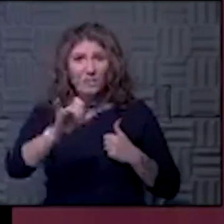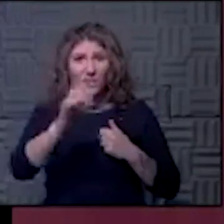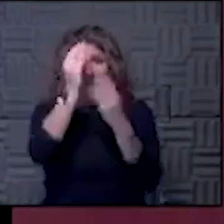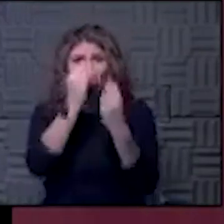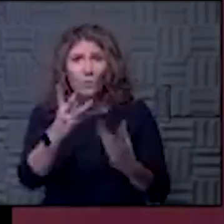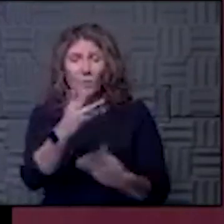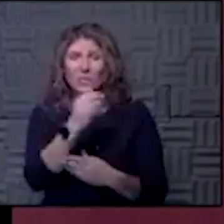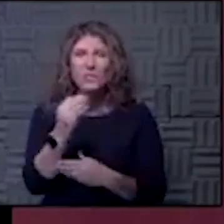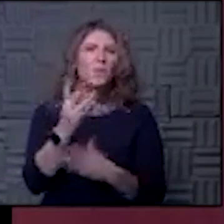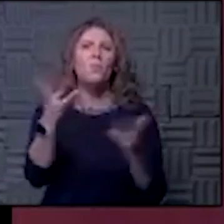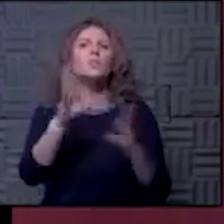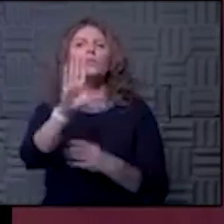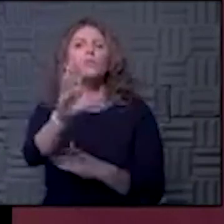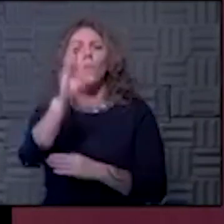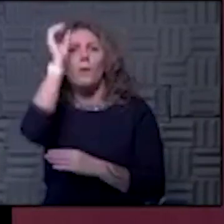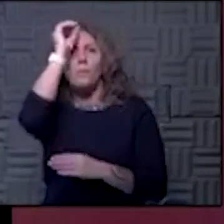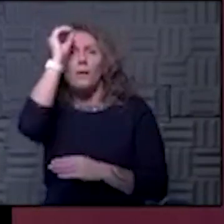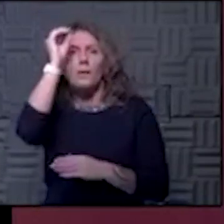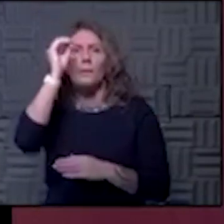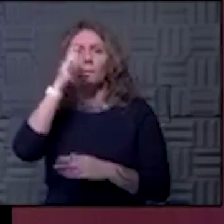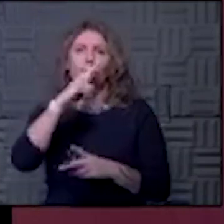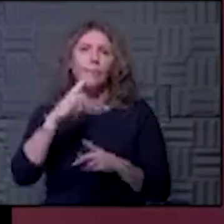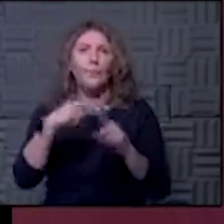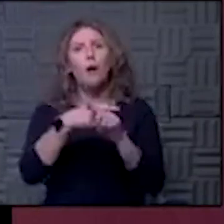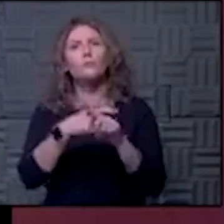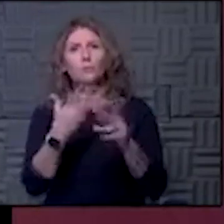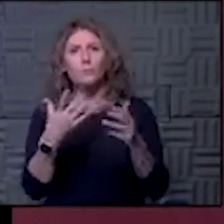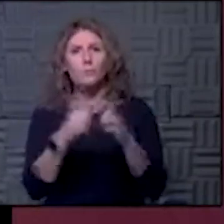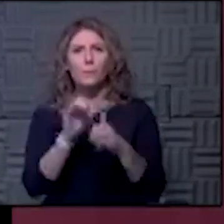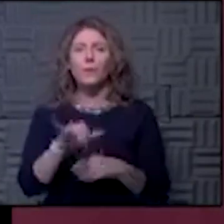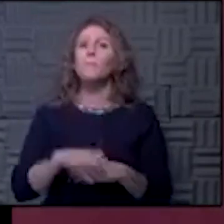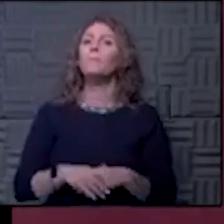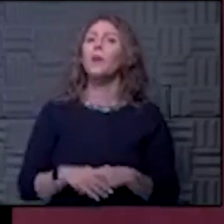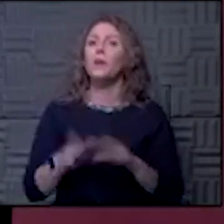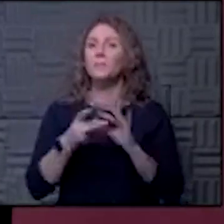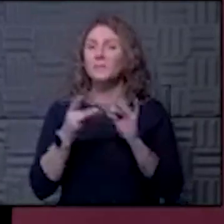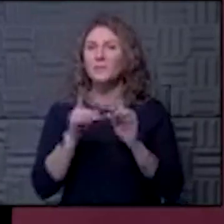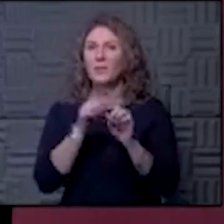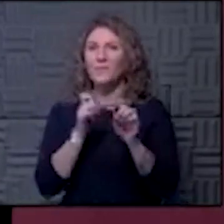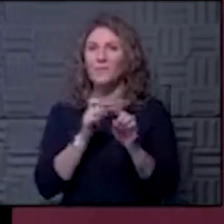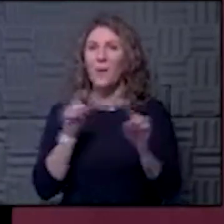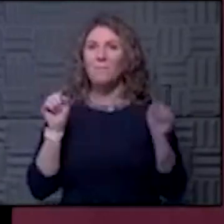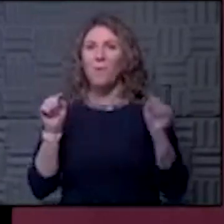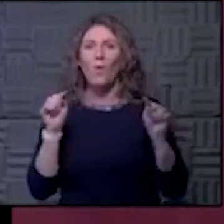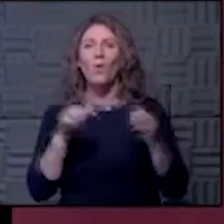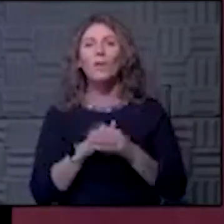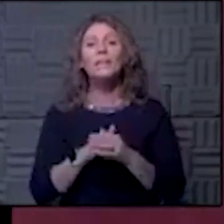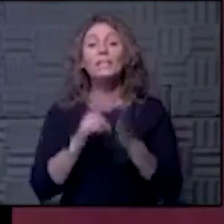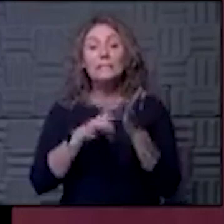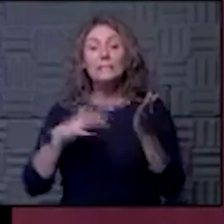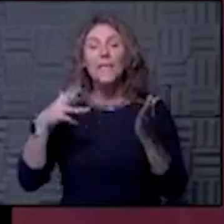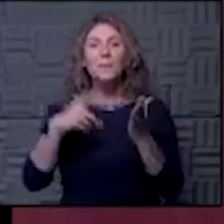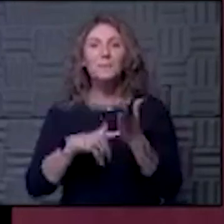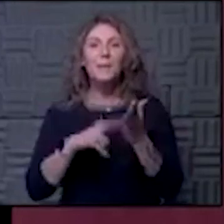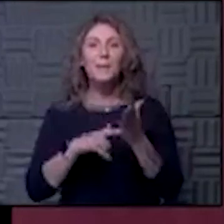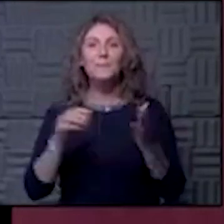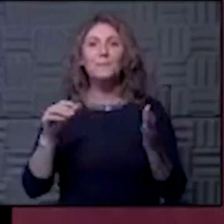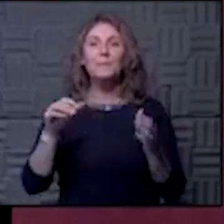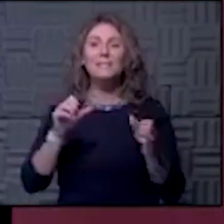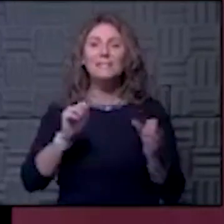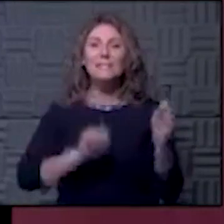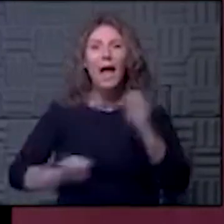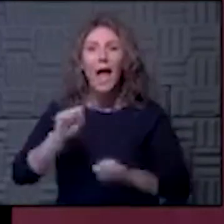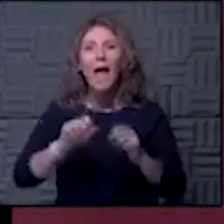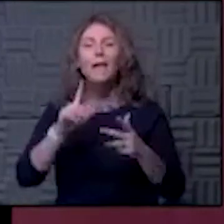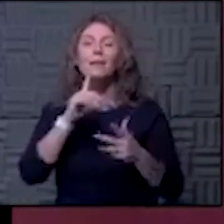of that controversy, if there is one there? I'm going to speak out of both sides of my mouth for a minute. Sometimes science